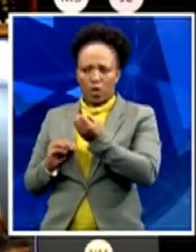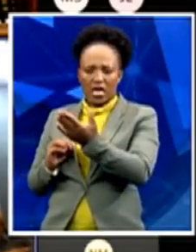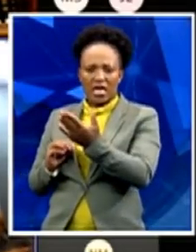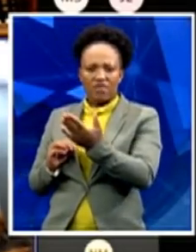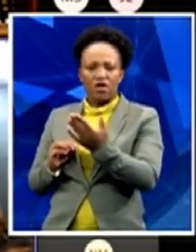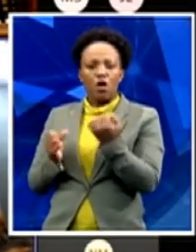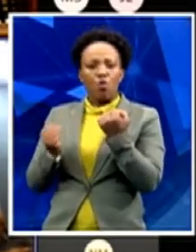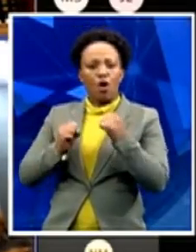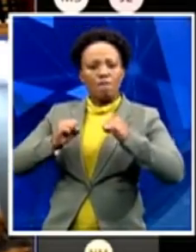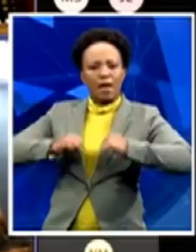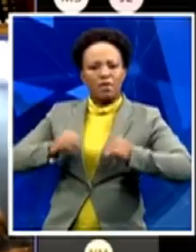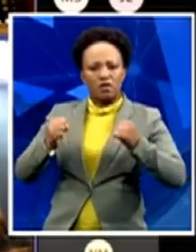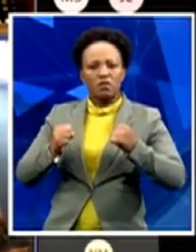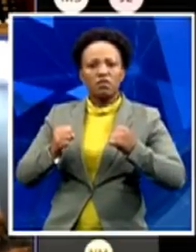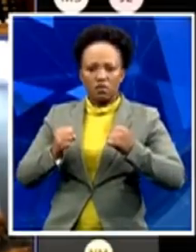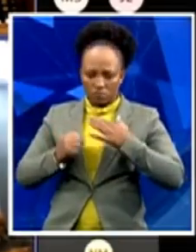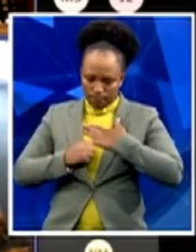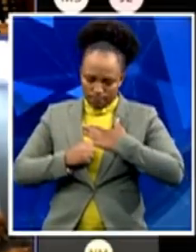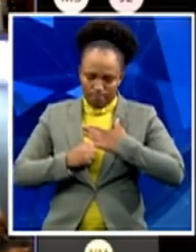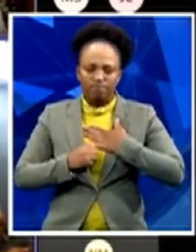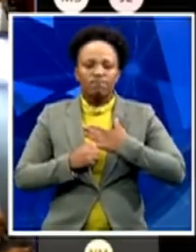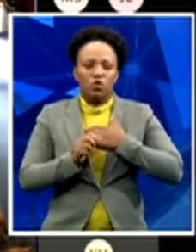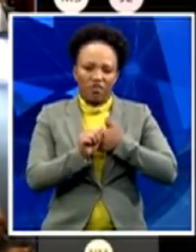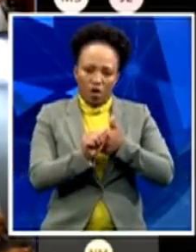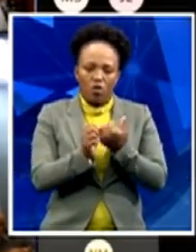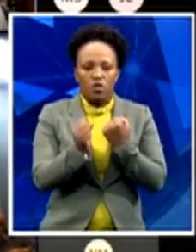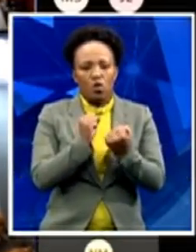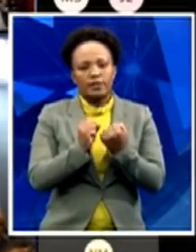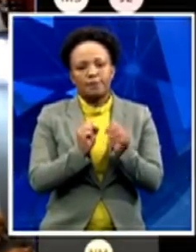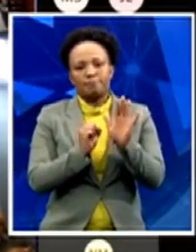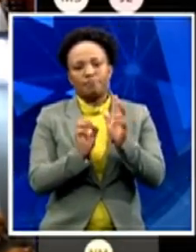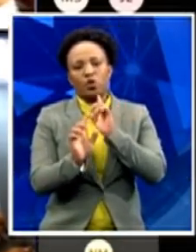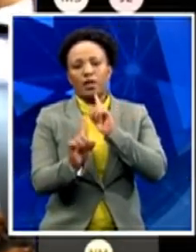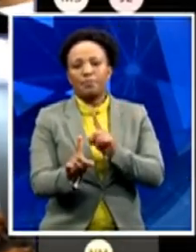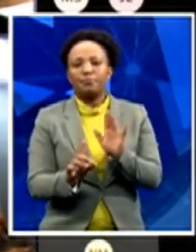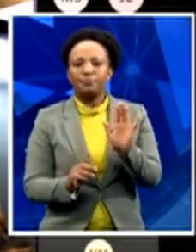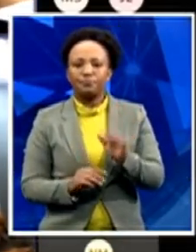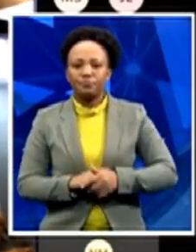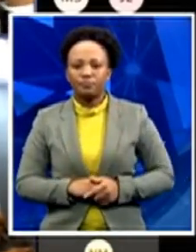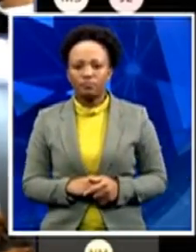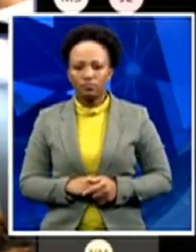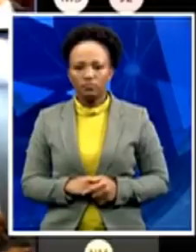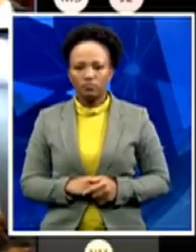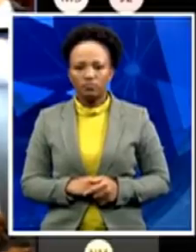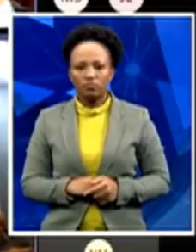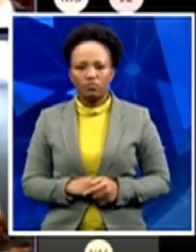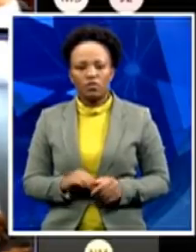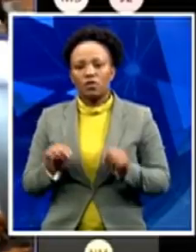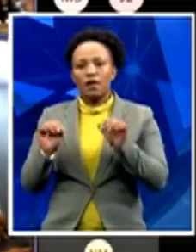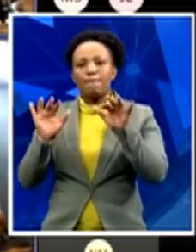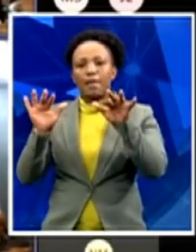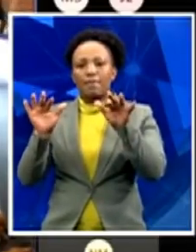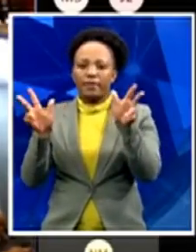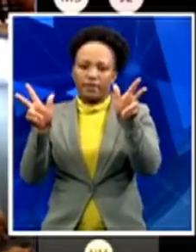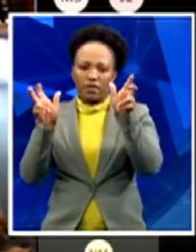court. Okay, thank you, Mr. This is a public hearing, so I think the link can be shared